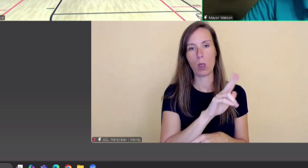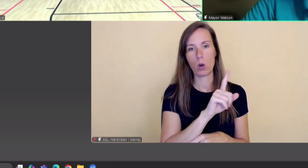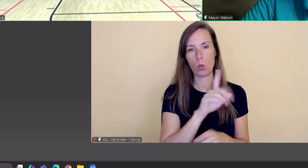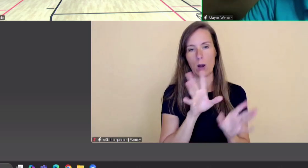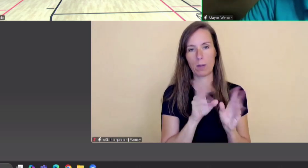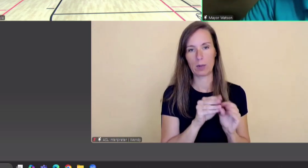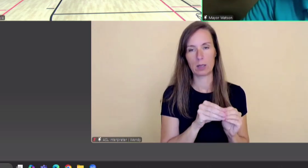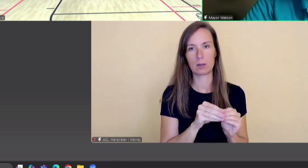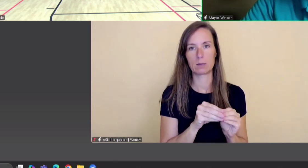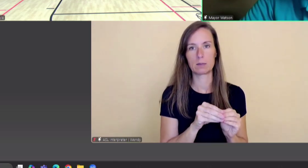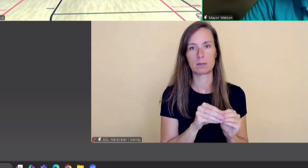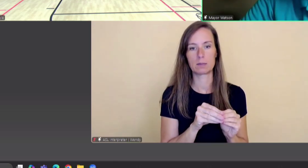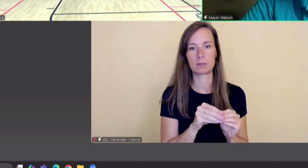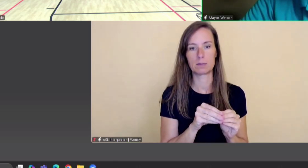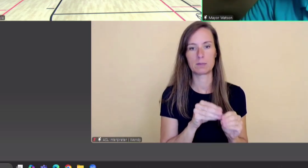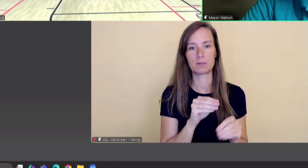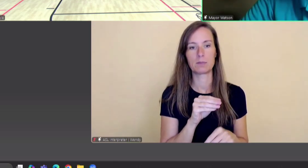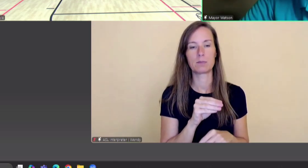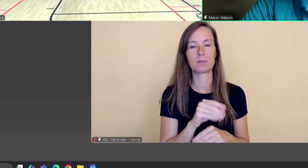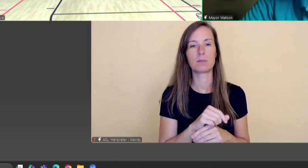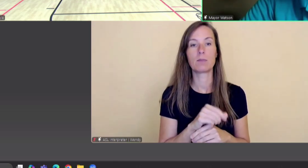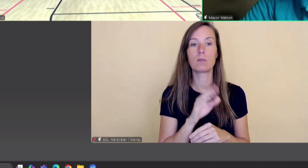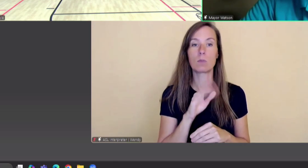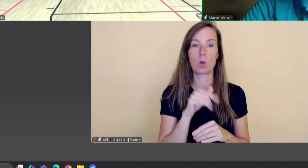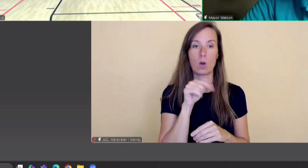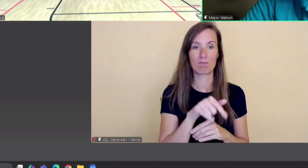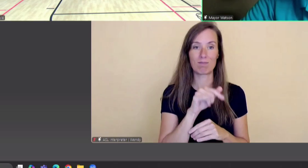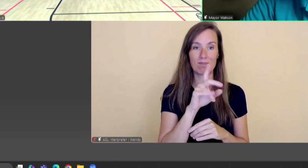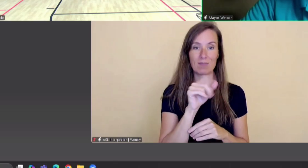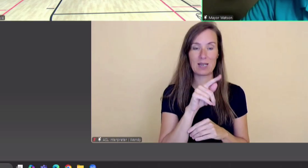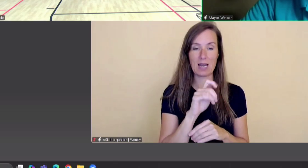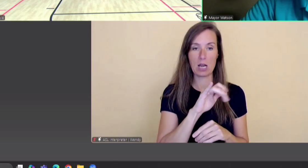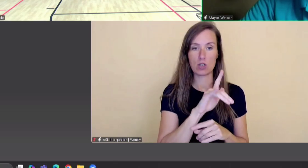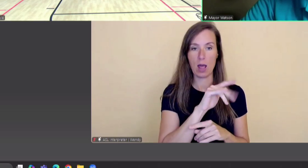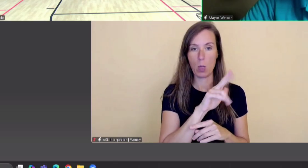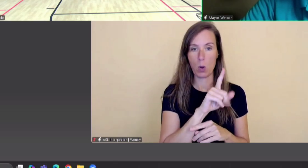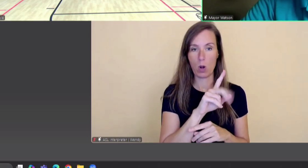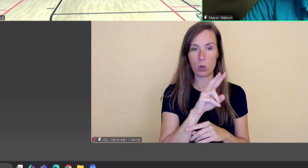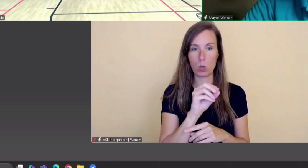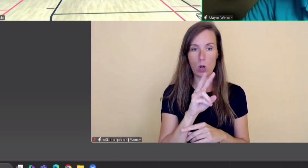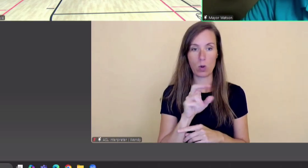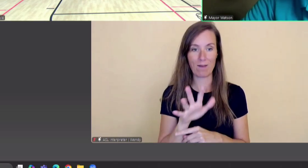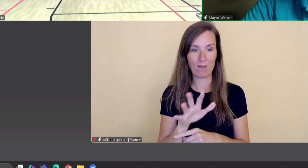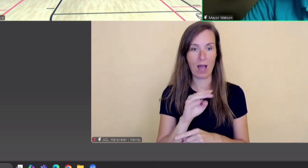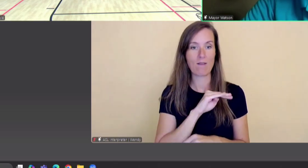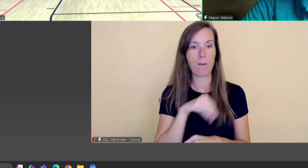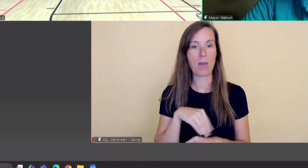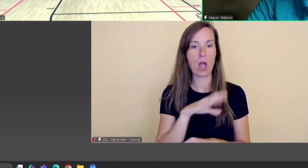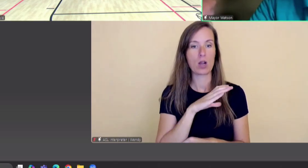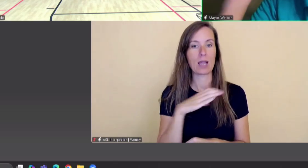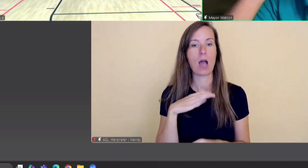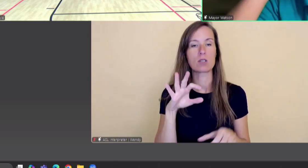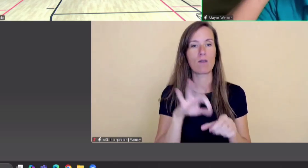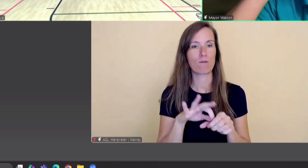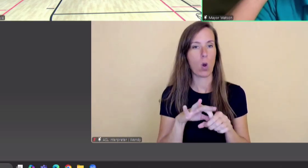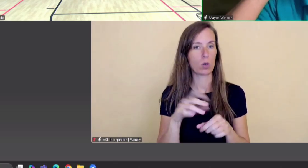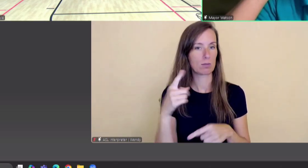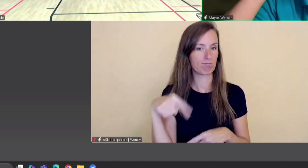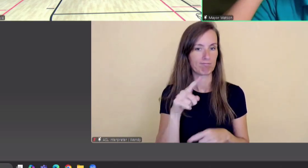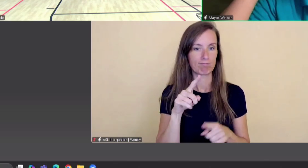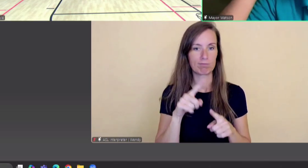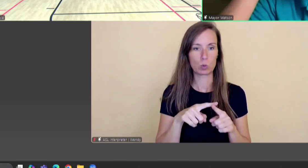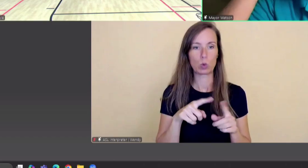2025. On July 31, 2025, the mayor and council voted unanimously to convene a closed session pursuant to Maryland